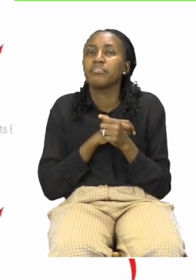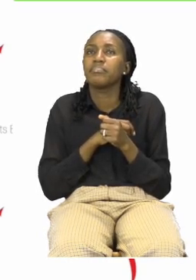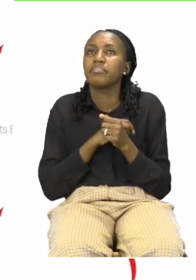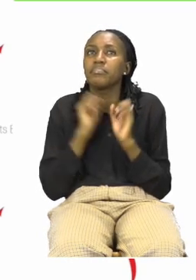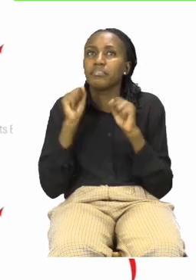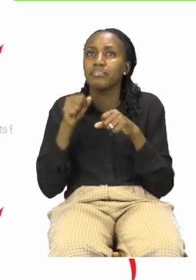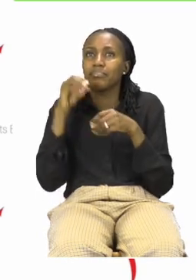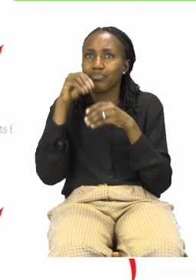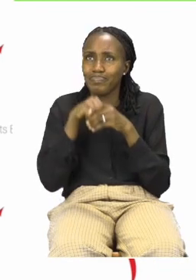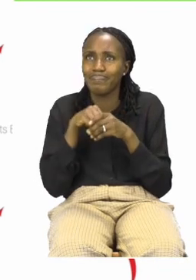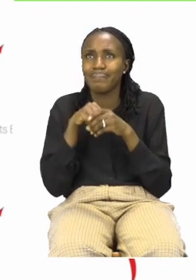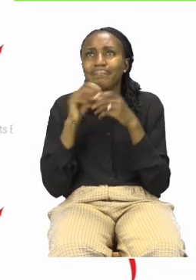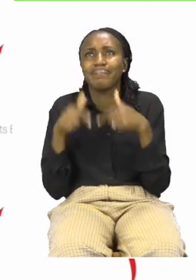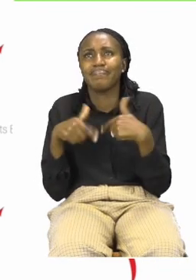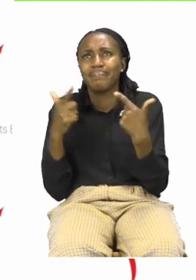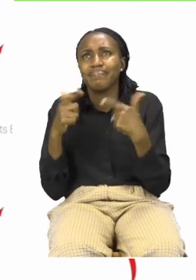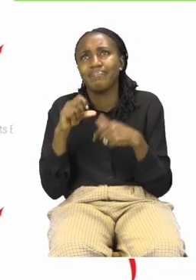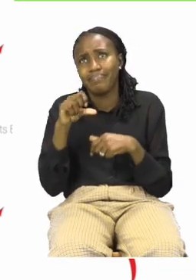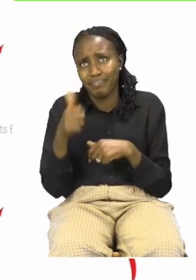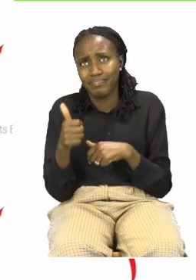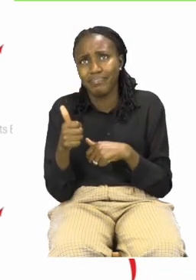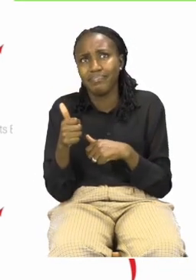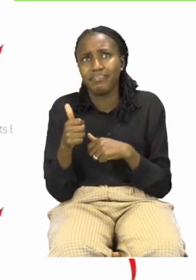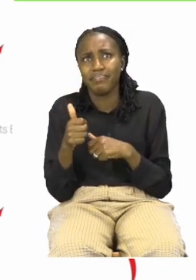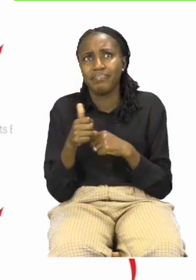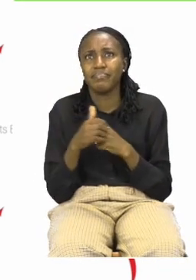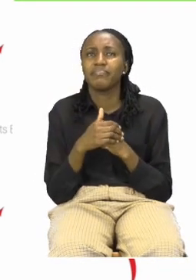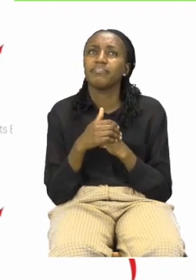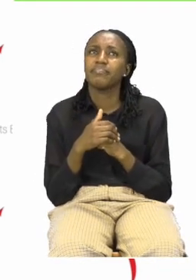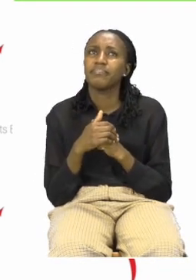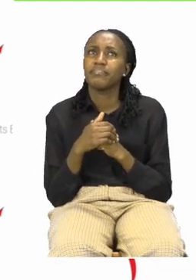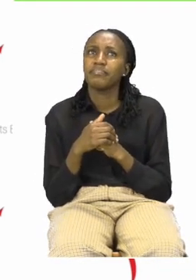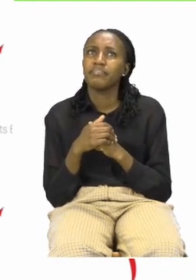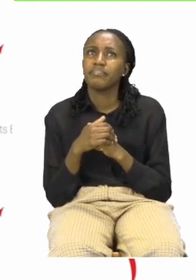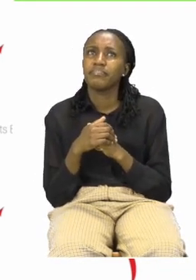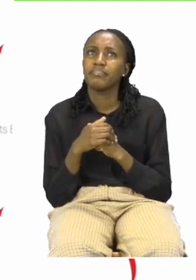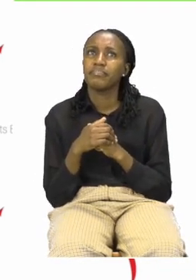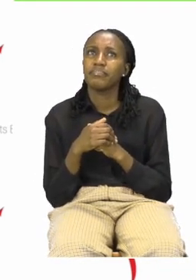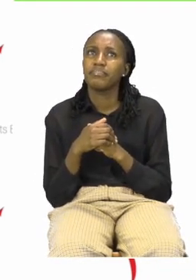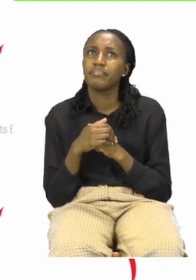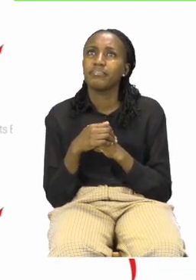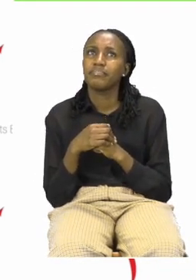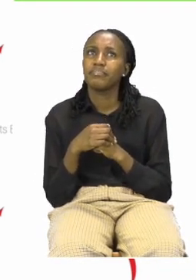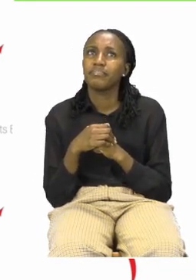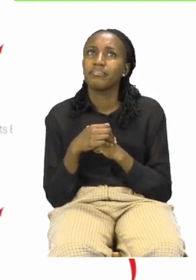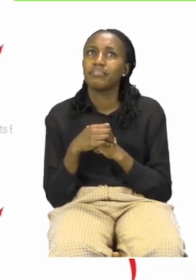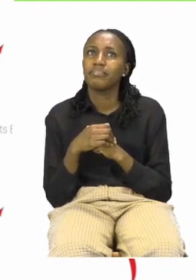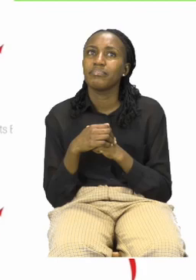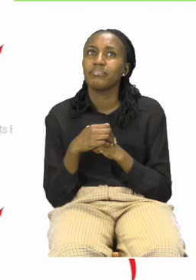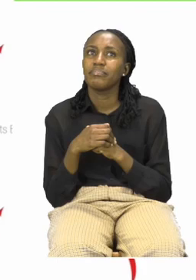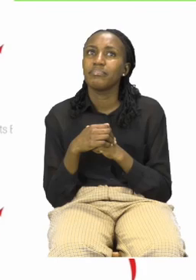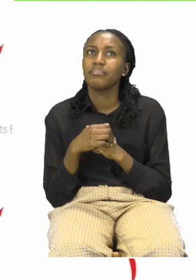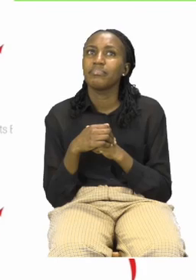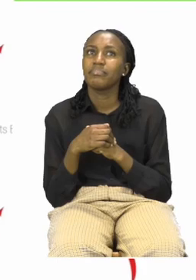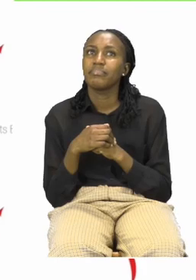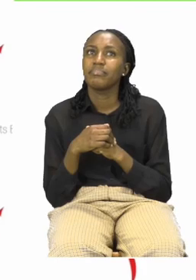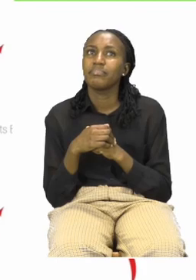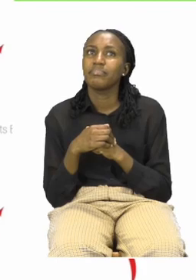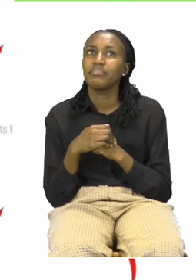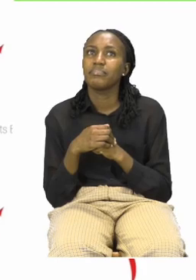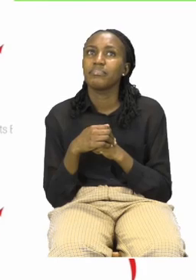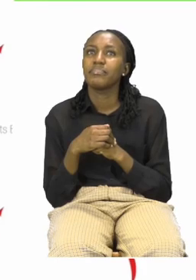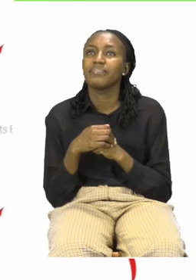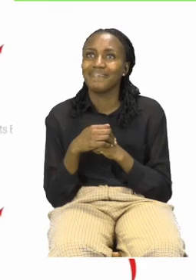can compete. If you've got a handicap, you can compete with people like Tiger Woods, and because you've got a lot more